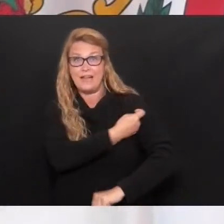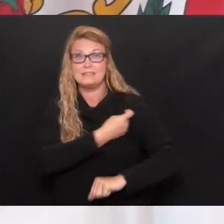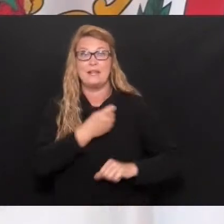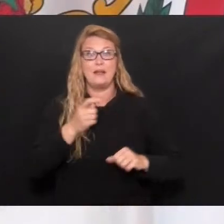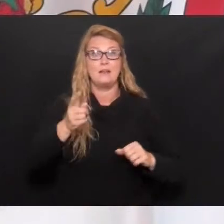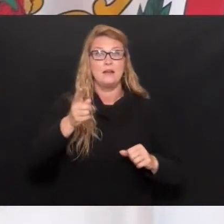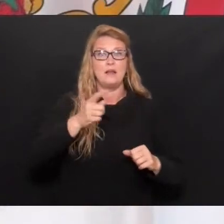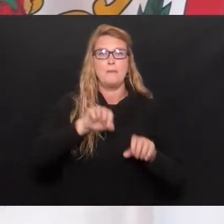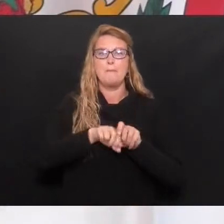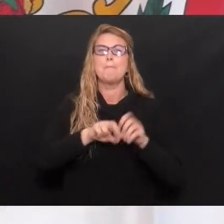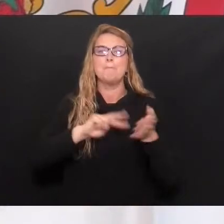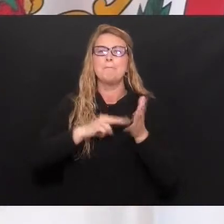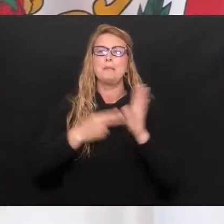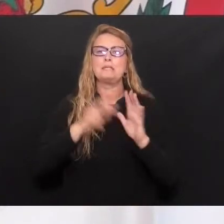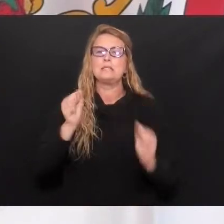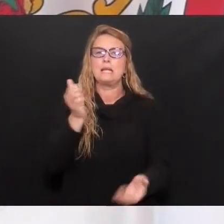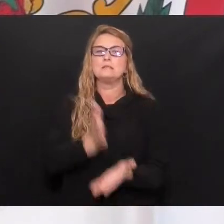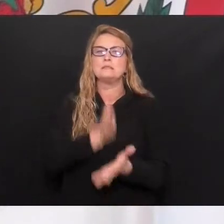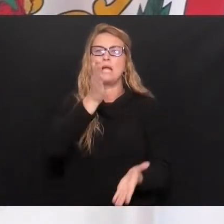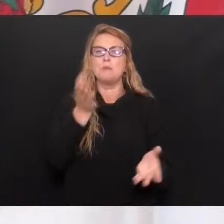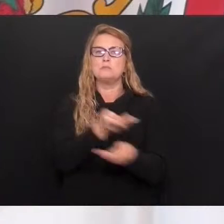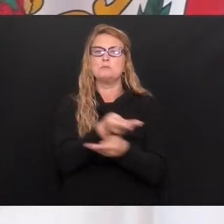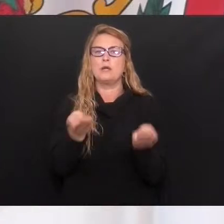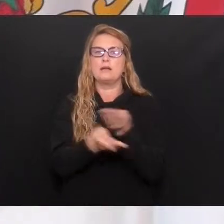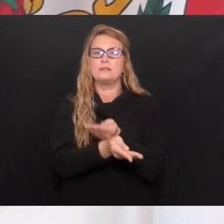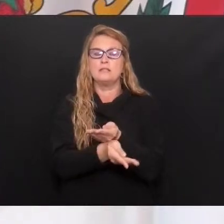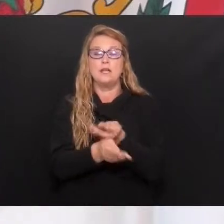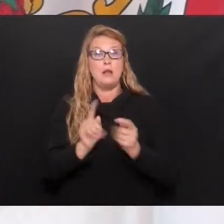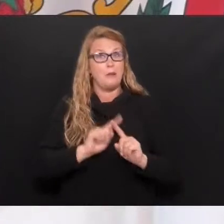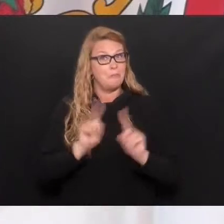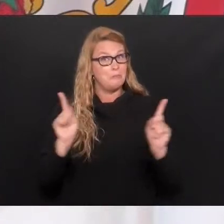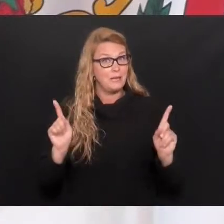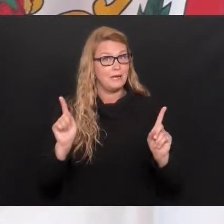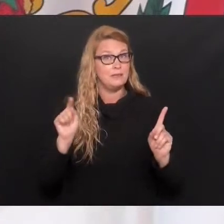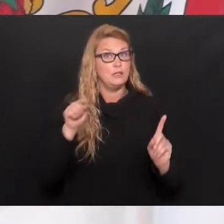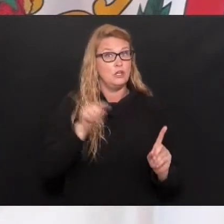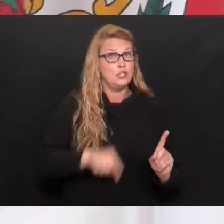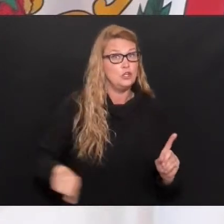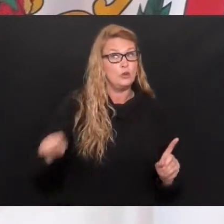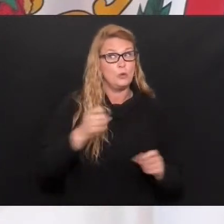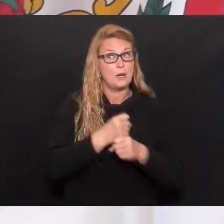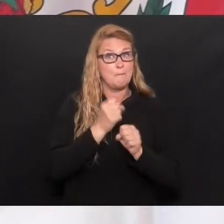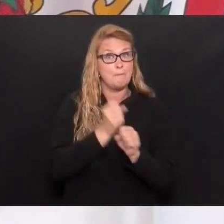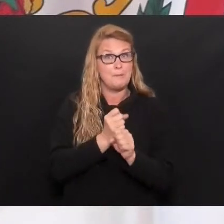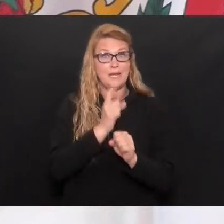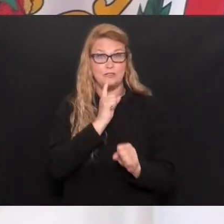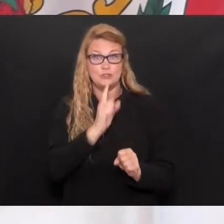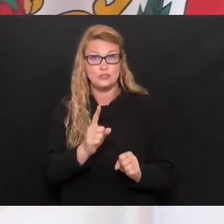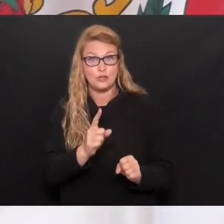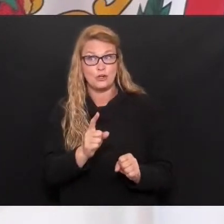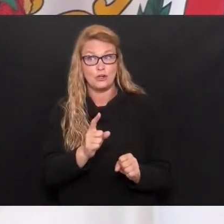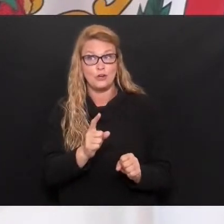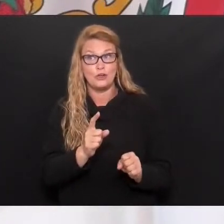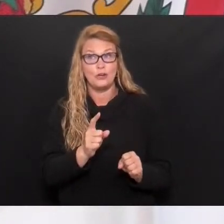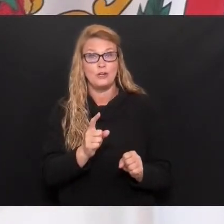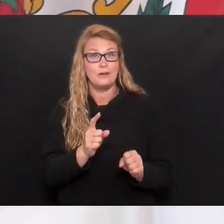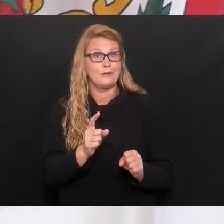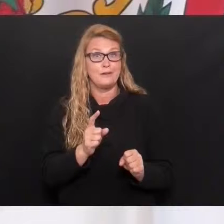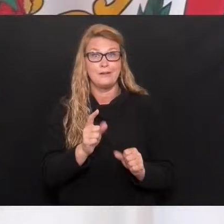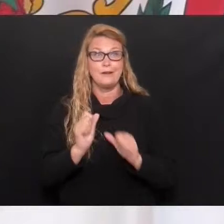break this chain. But absolutely, if you want to be assured of us not breaking the